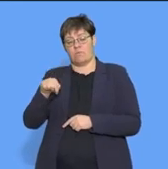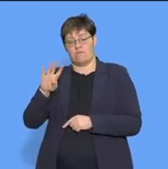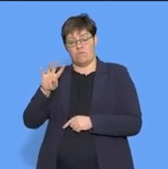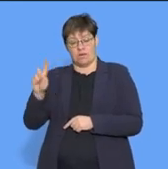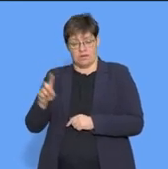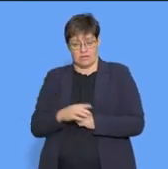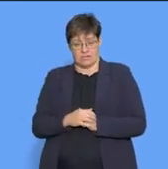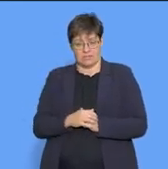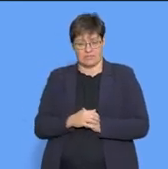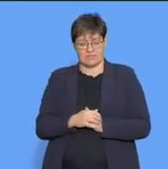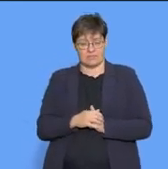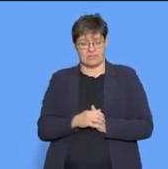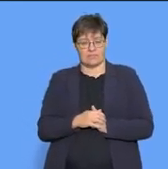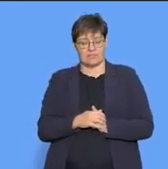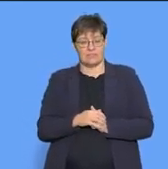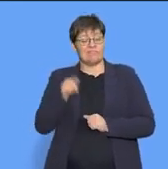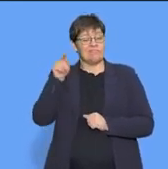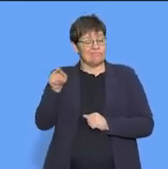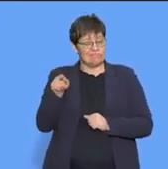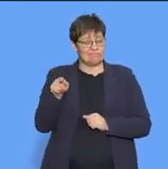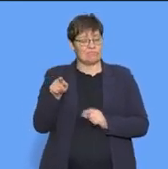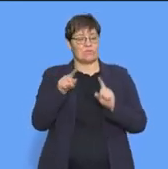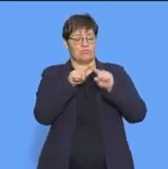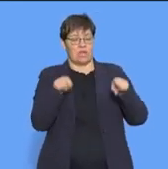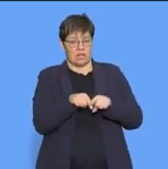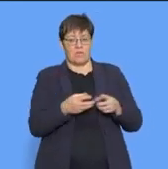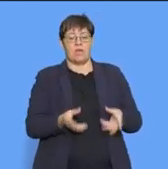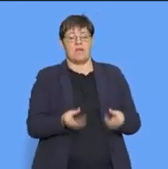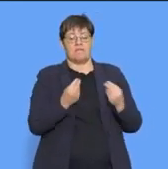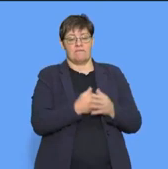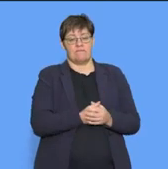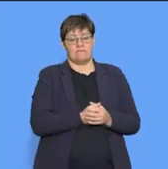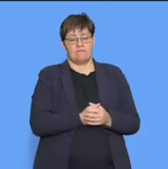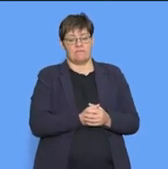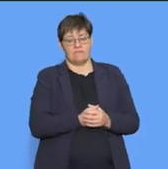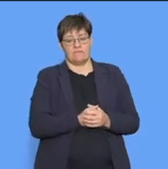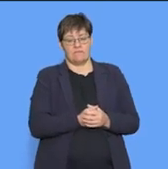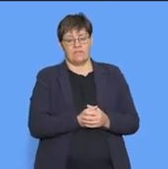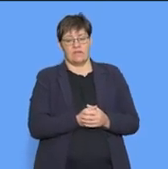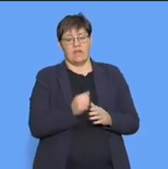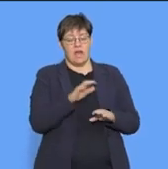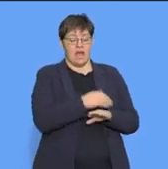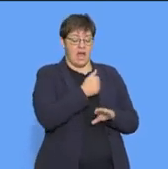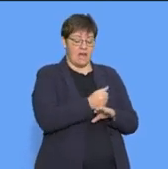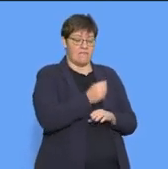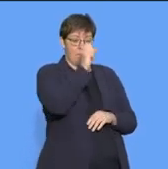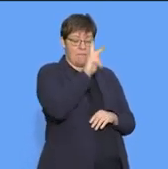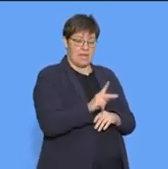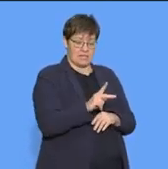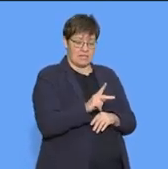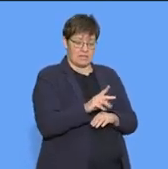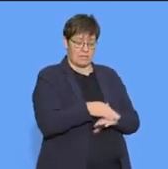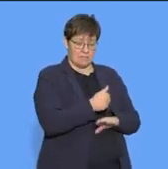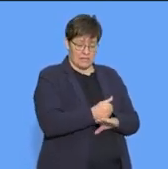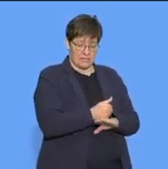of 41,41. So in this triangle, we can use our half base times